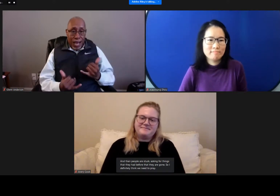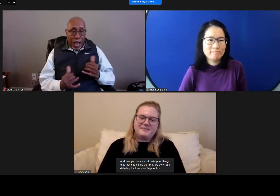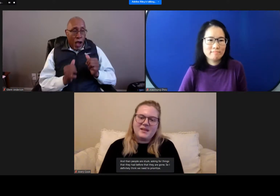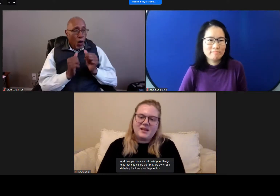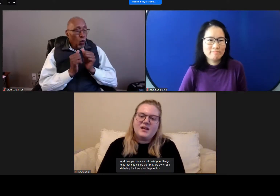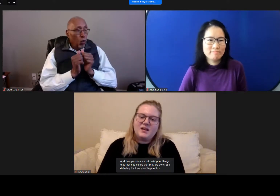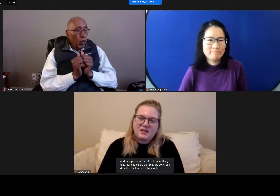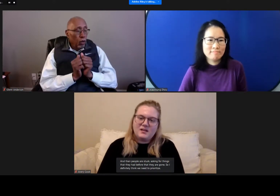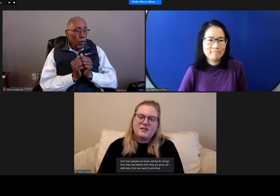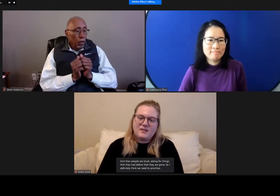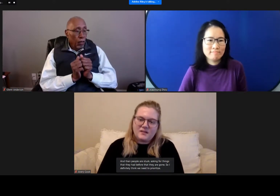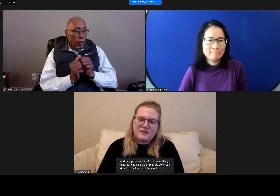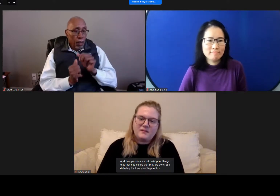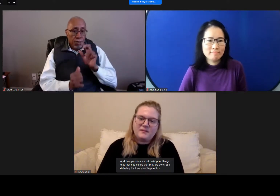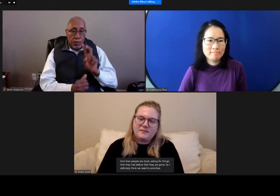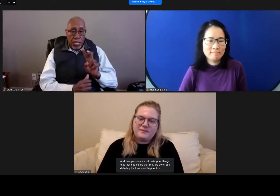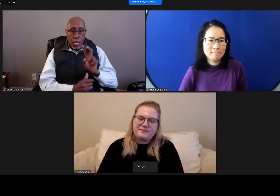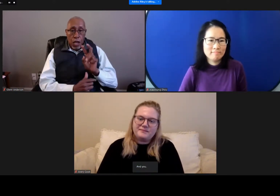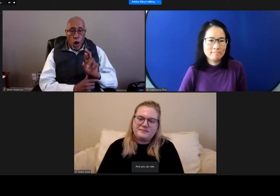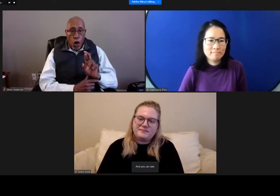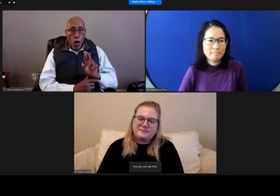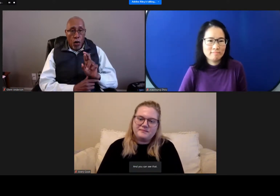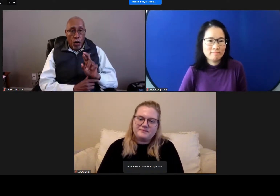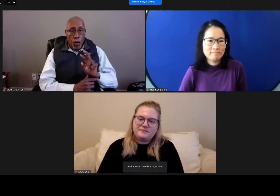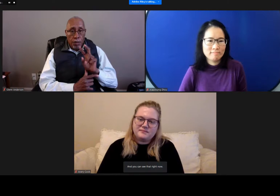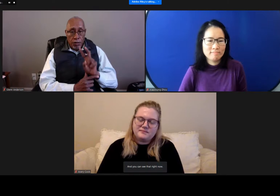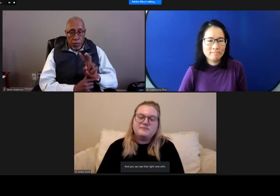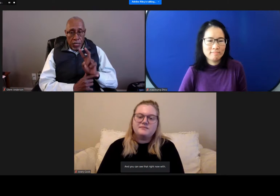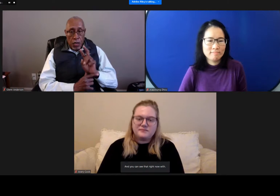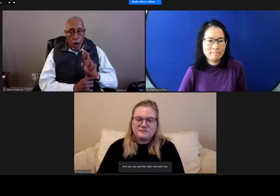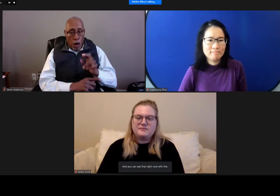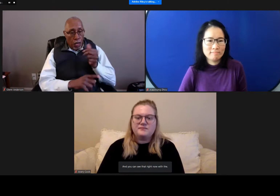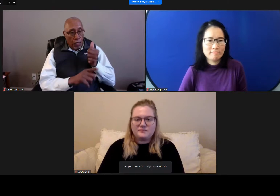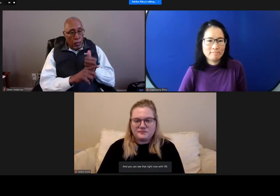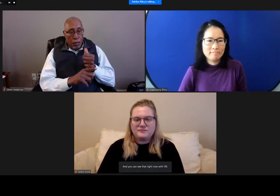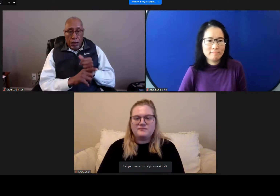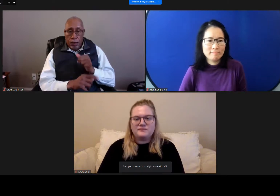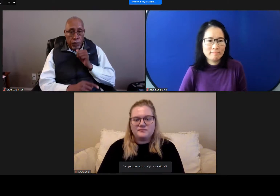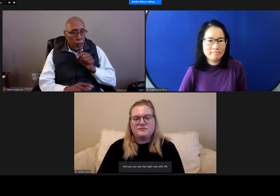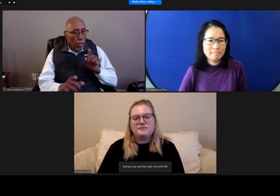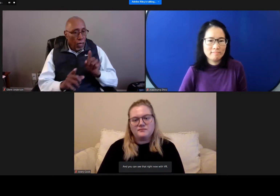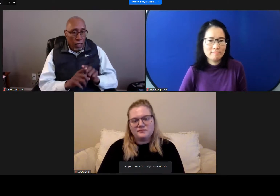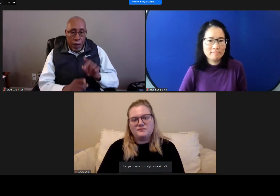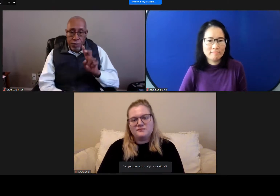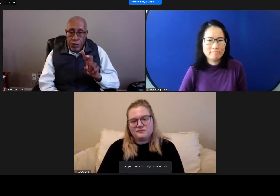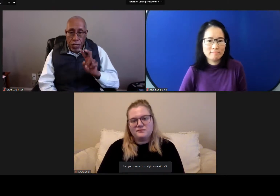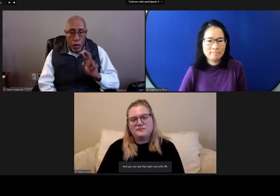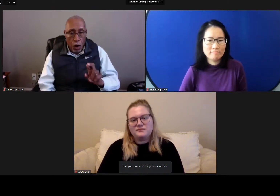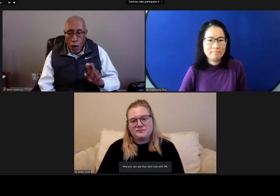prioritize. And you can see that right now with VR.